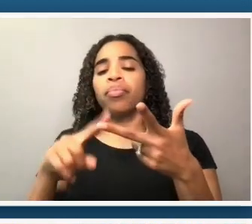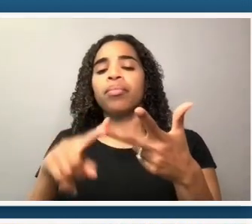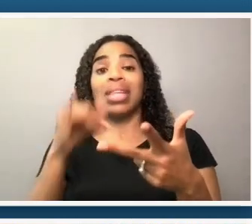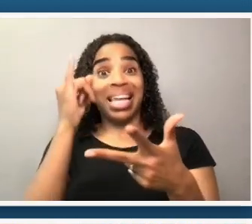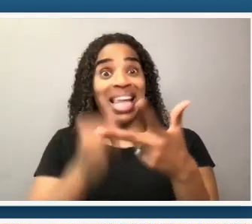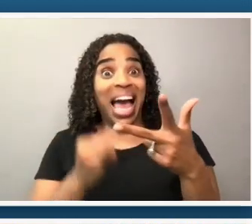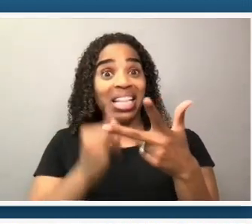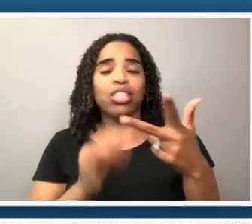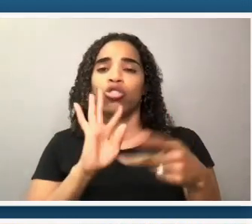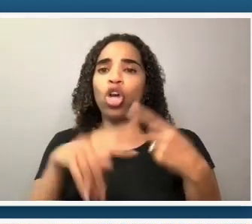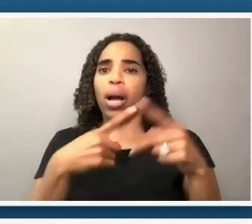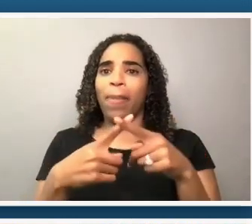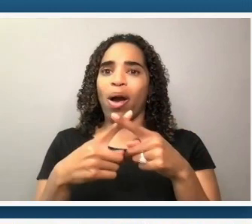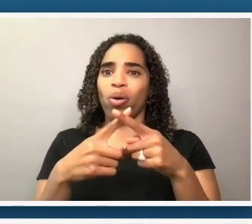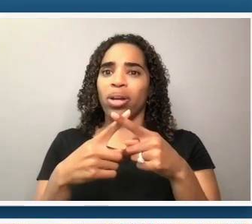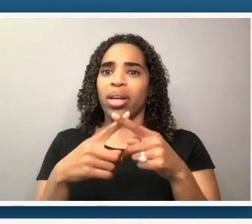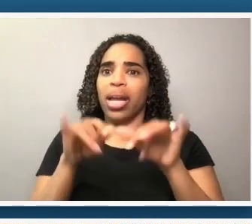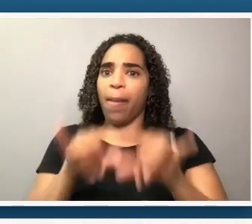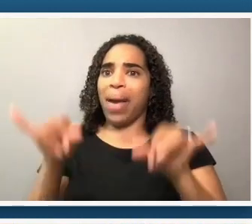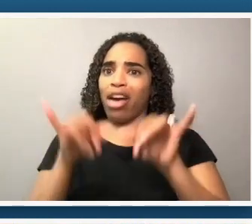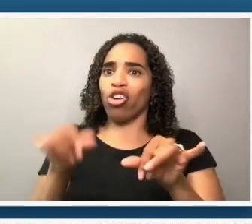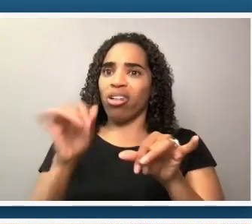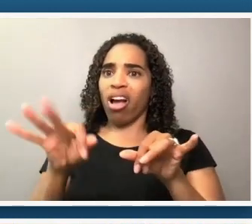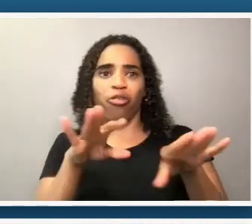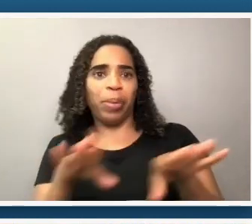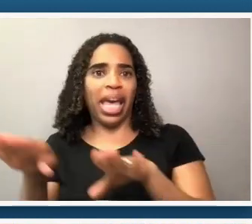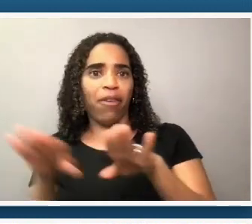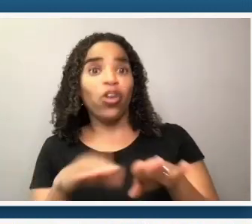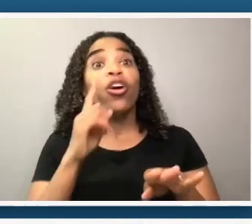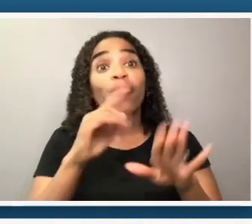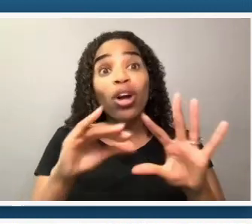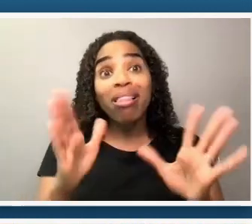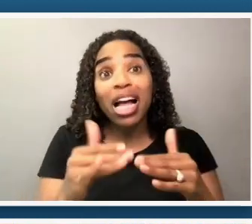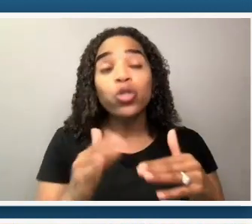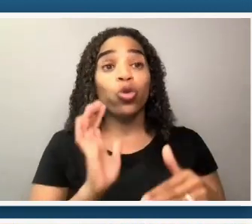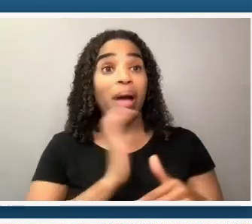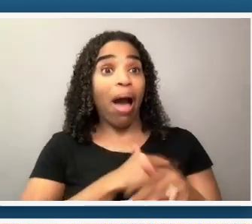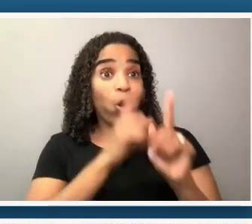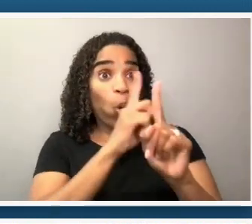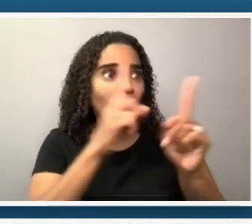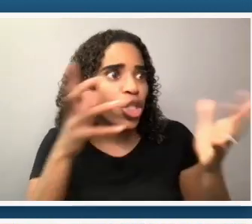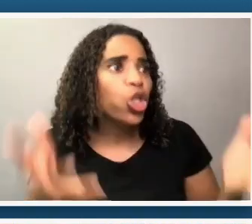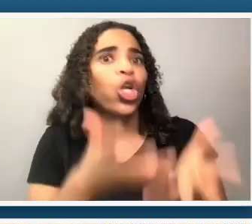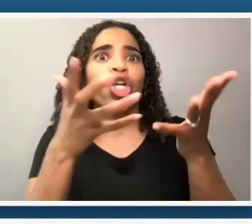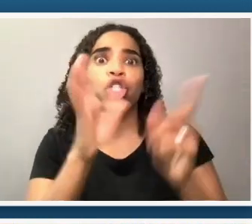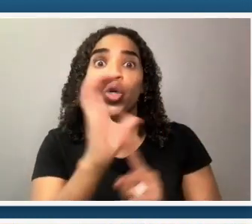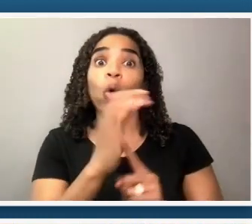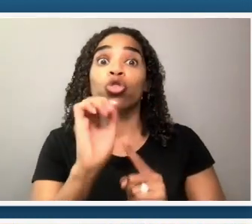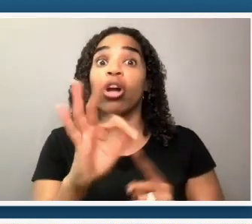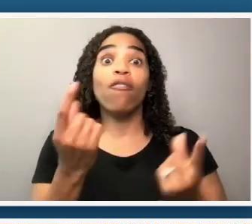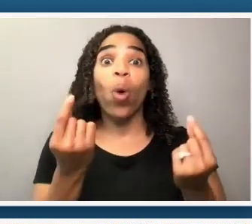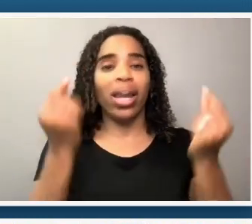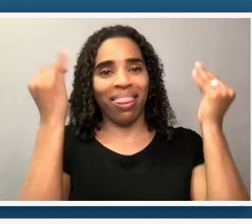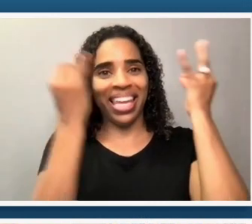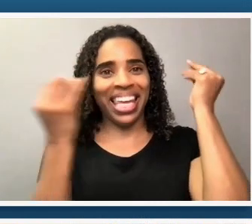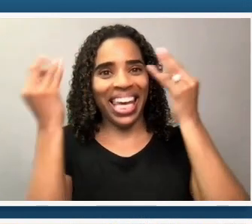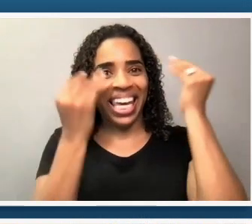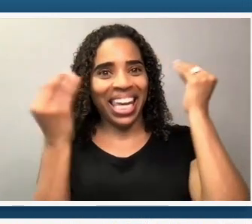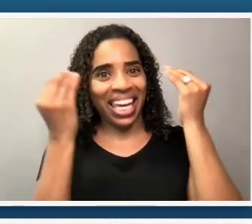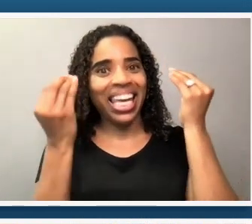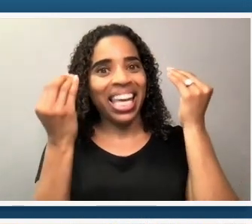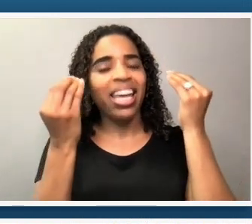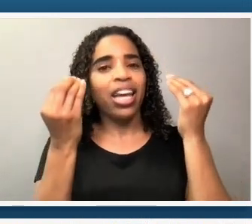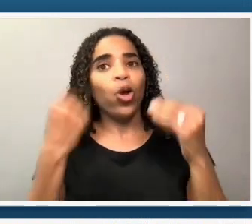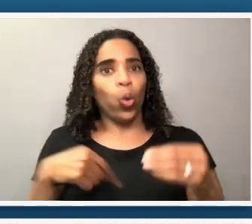in the context of the classroom, our objective is to create a culture of thinking. And routines are at that point sort of shared scripts.